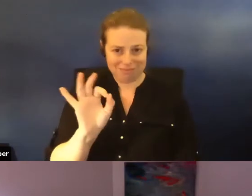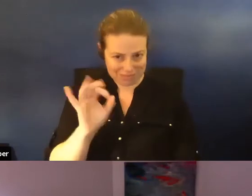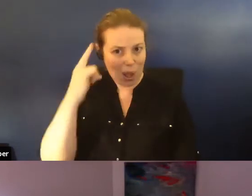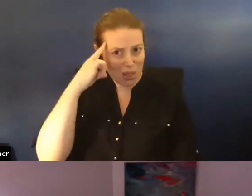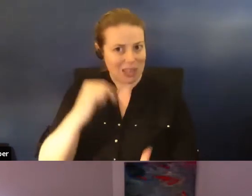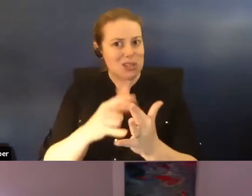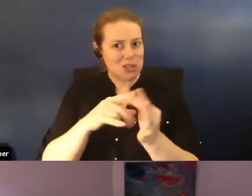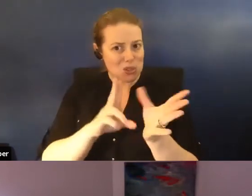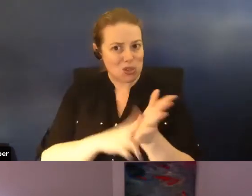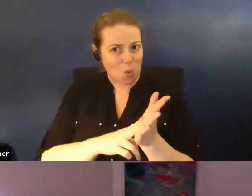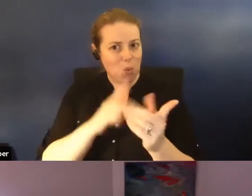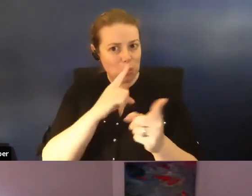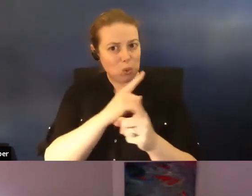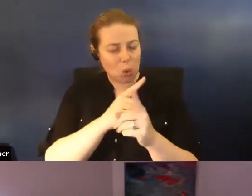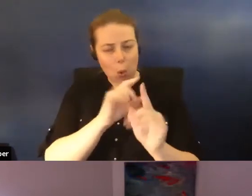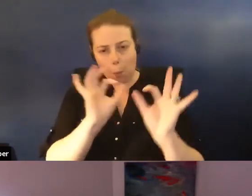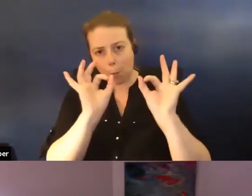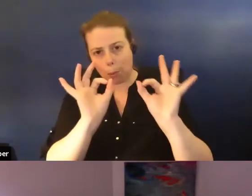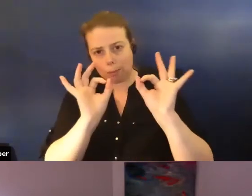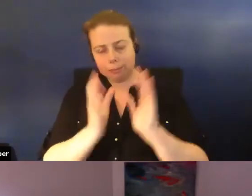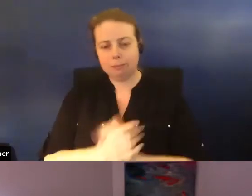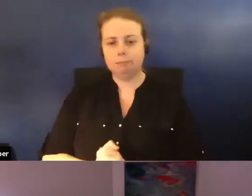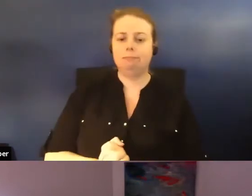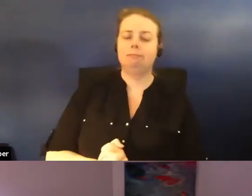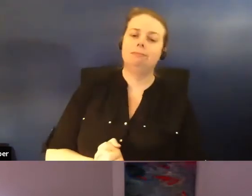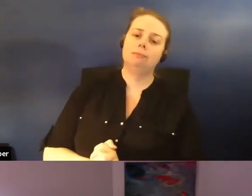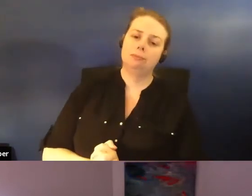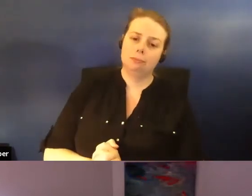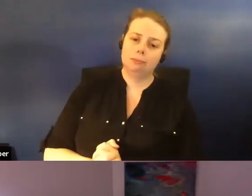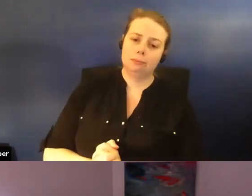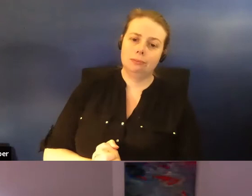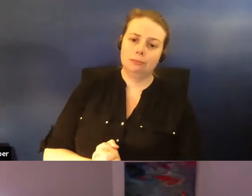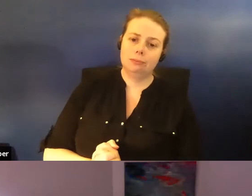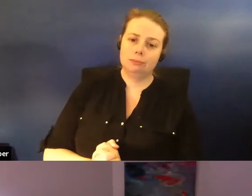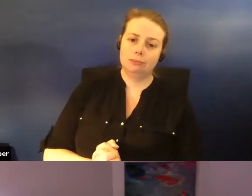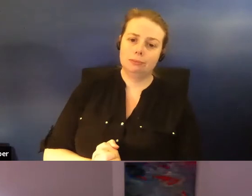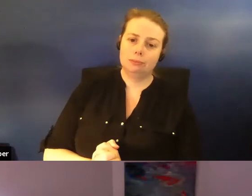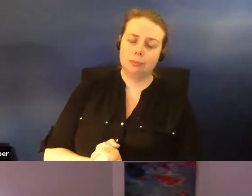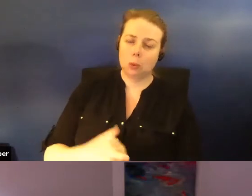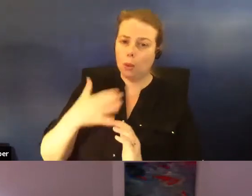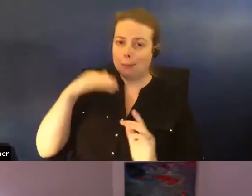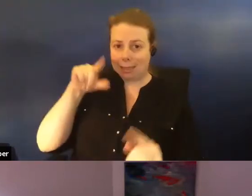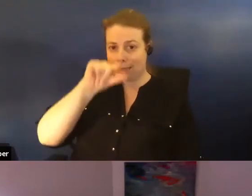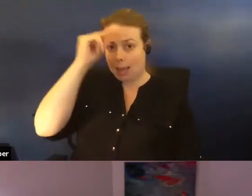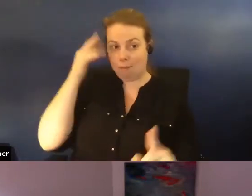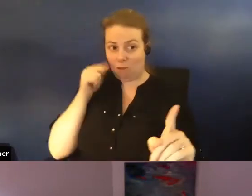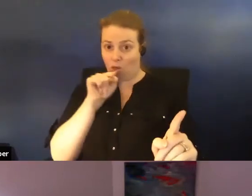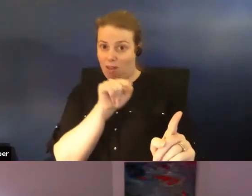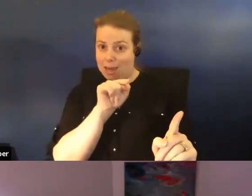point earlier was spot on, and I think it's where we need to get to if we really want to